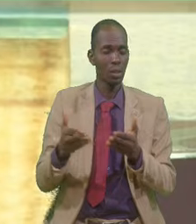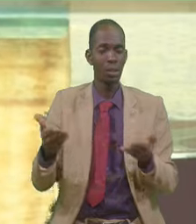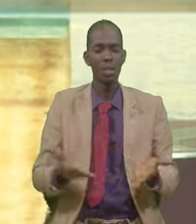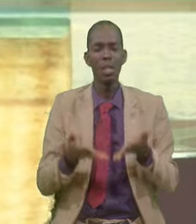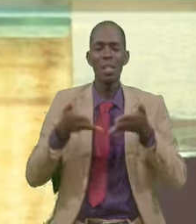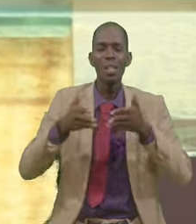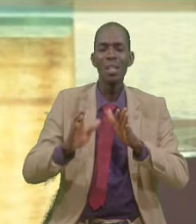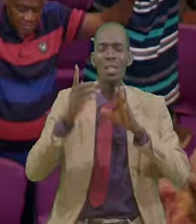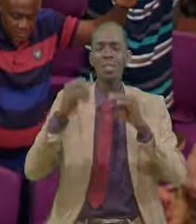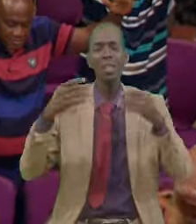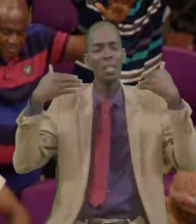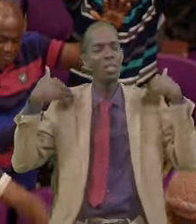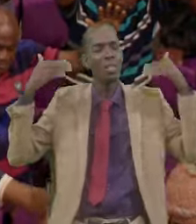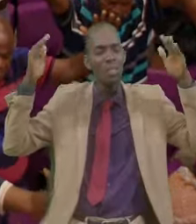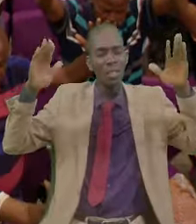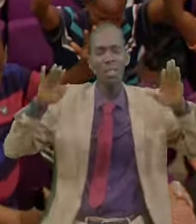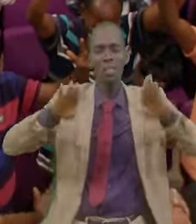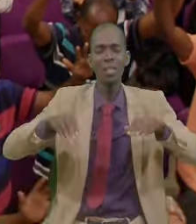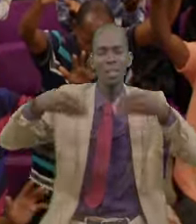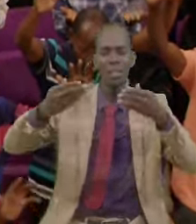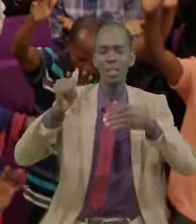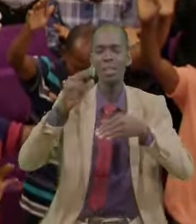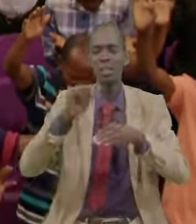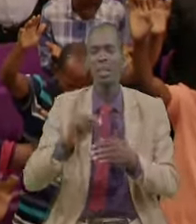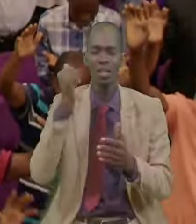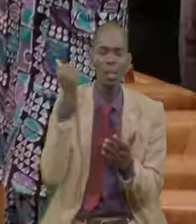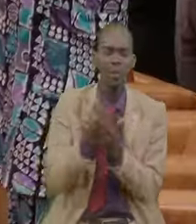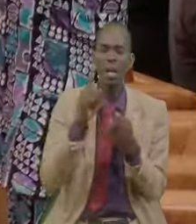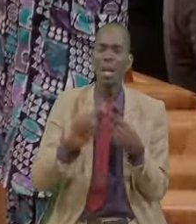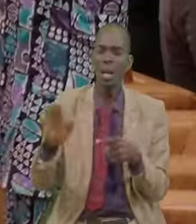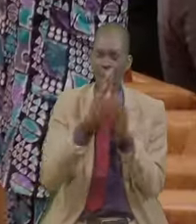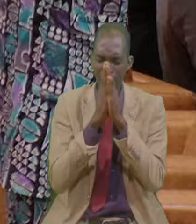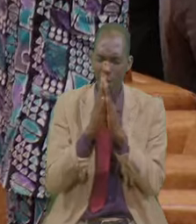let the angels give an amen to their prayer.